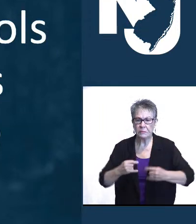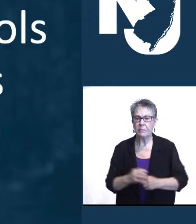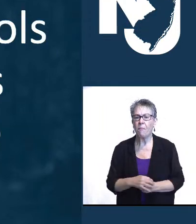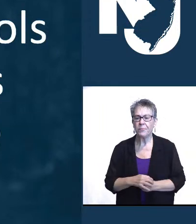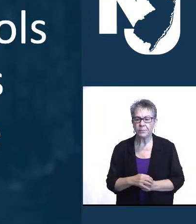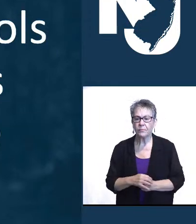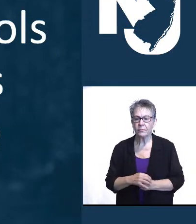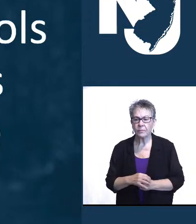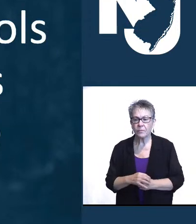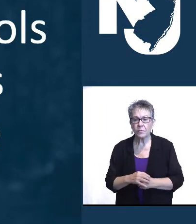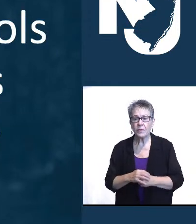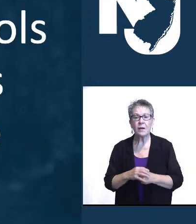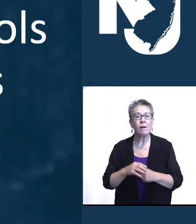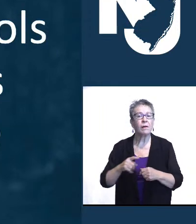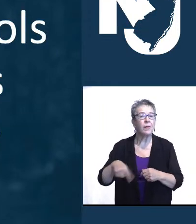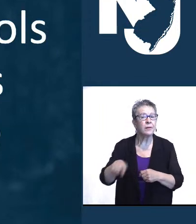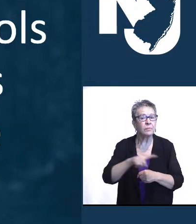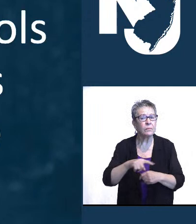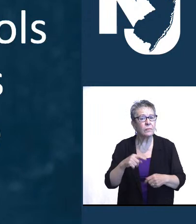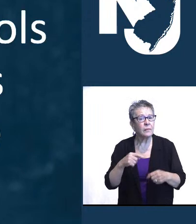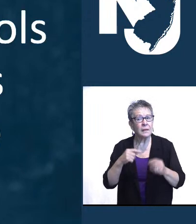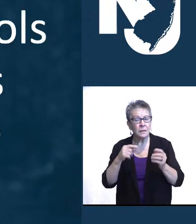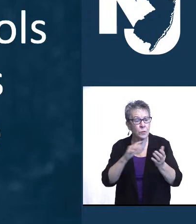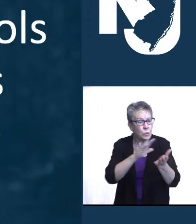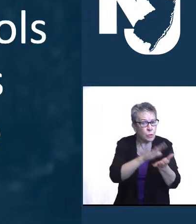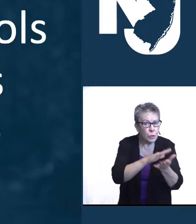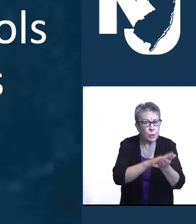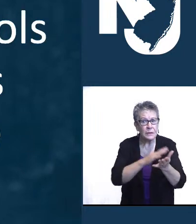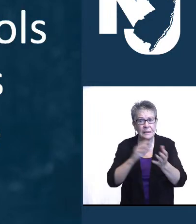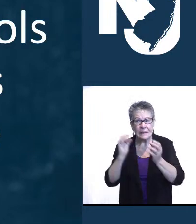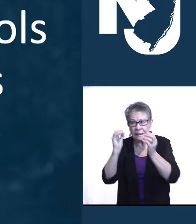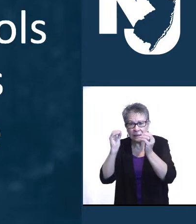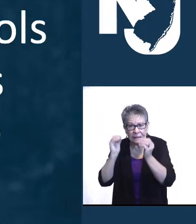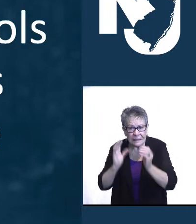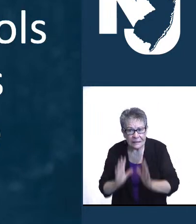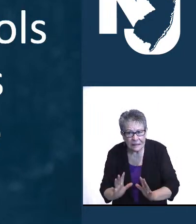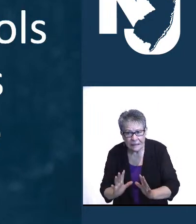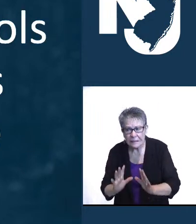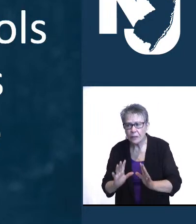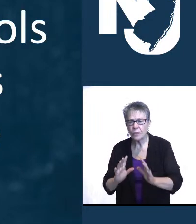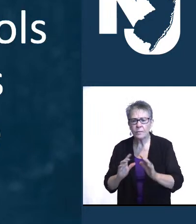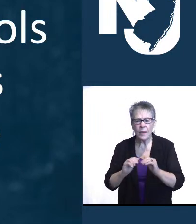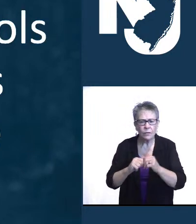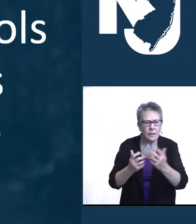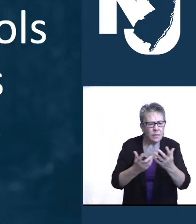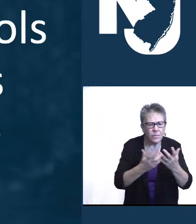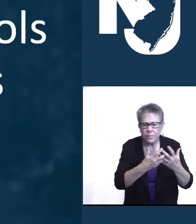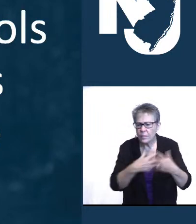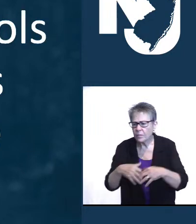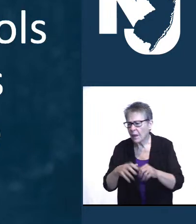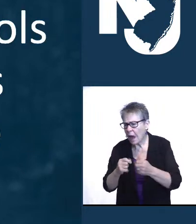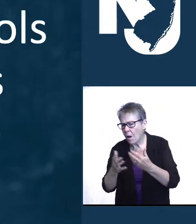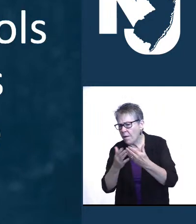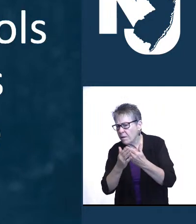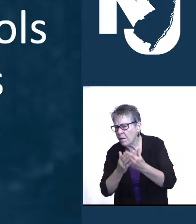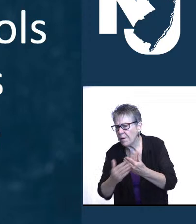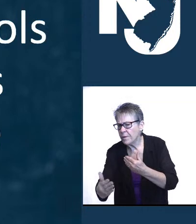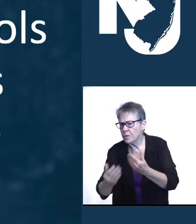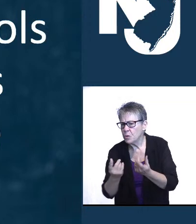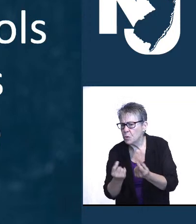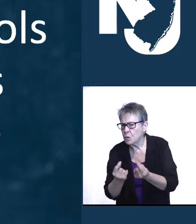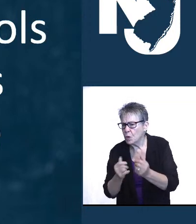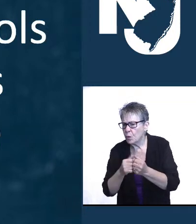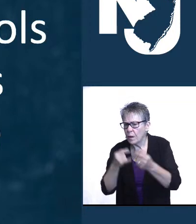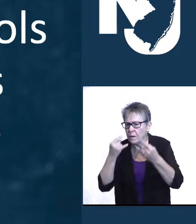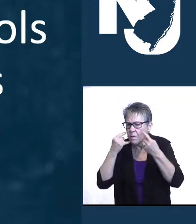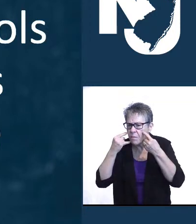finalize any steps they may need to make in preparation. Masking continues to be an important tool to prevent the spread